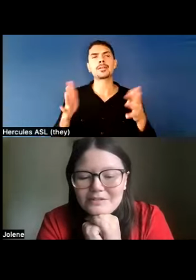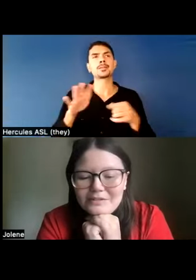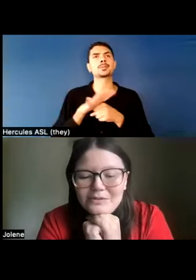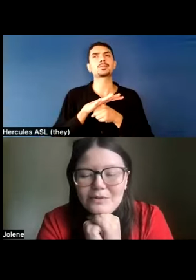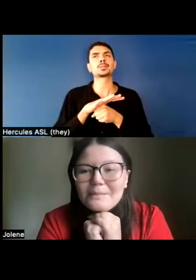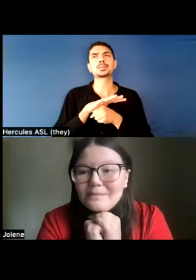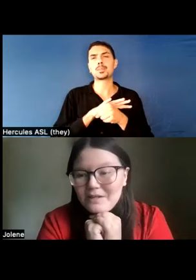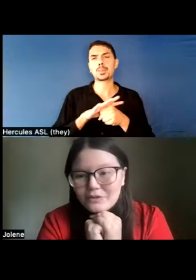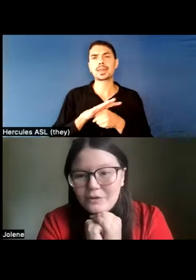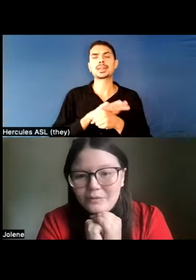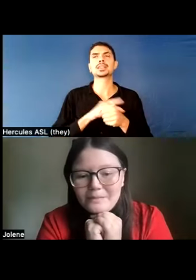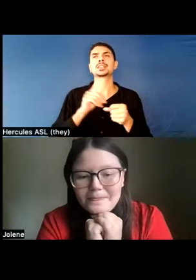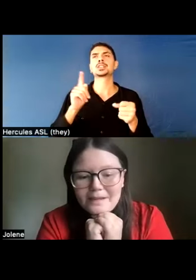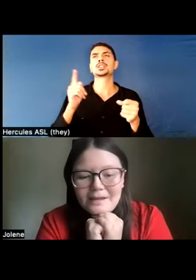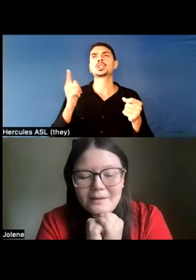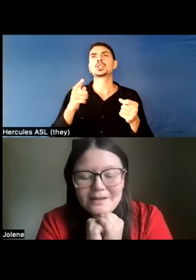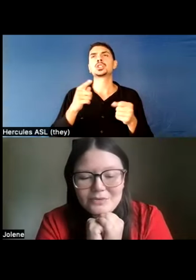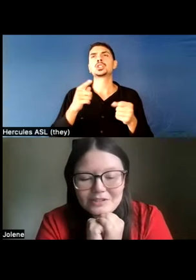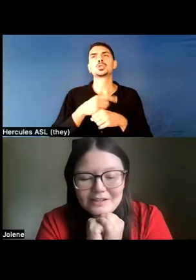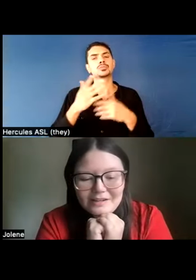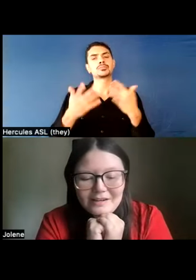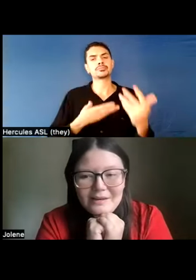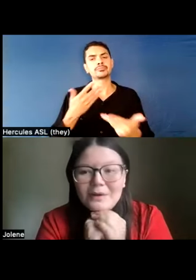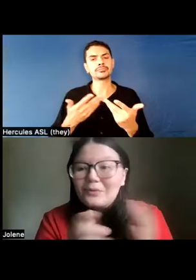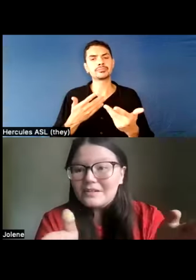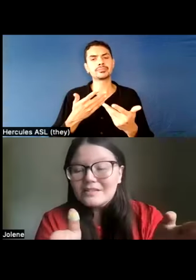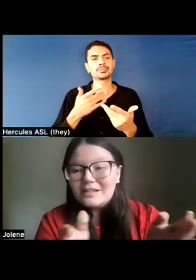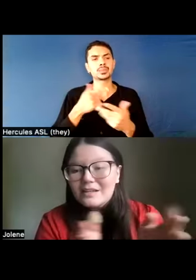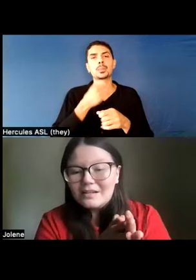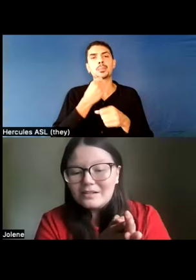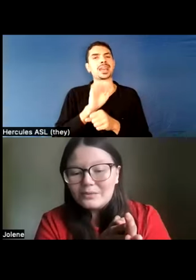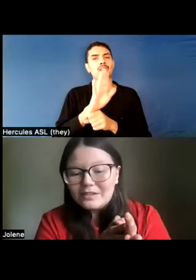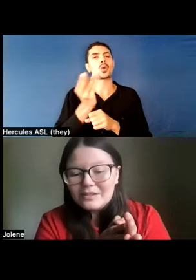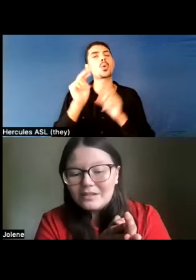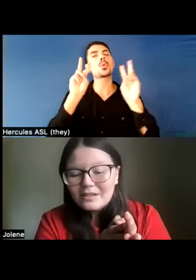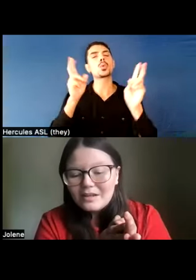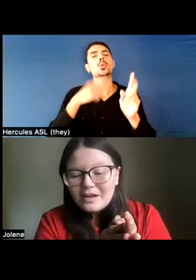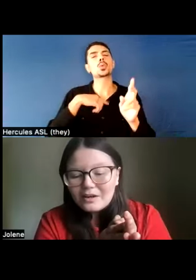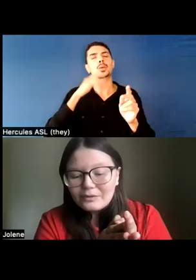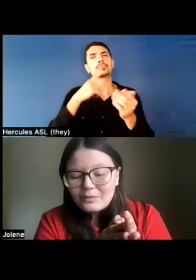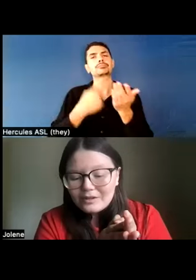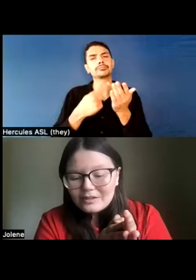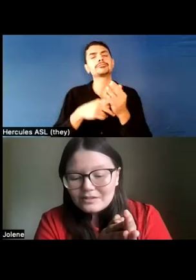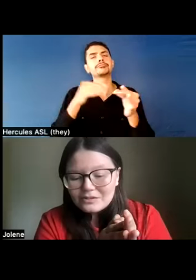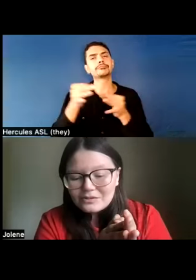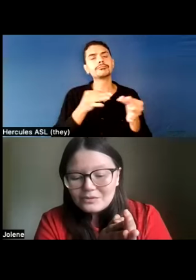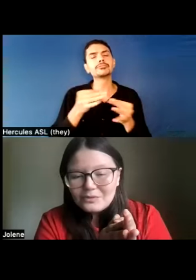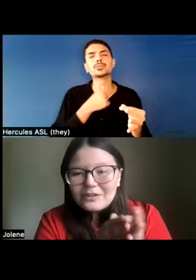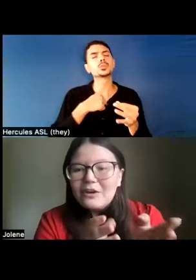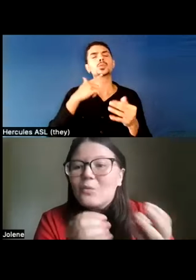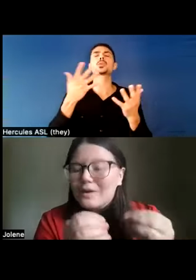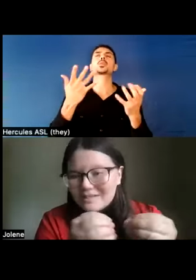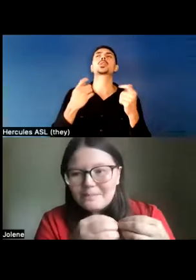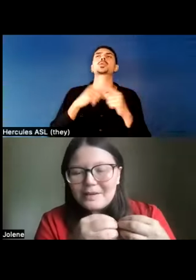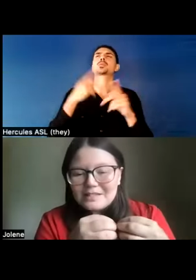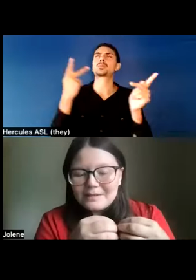able to be made your own. As we're talking about this, we are really wanting to figure